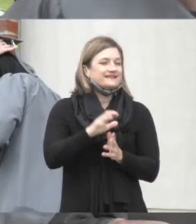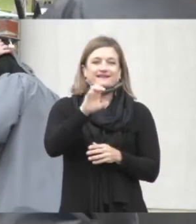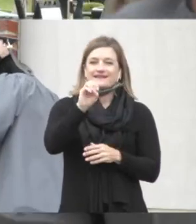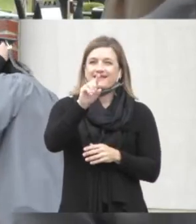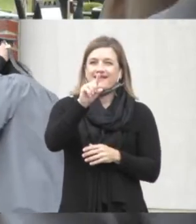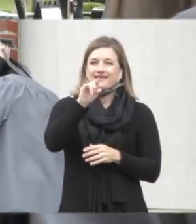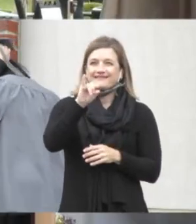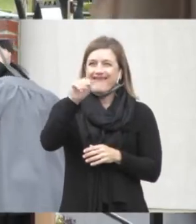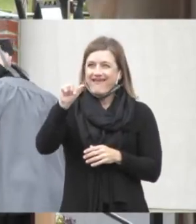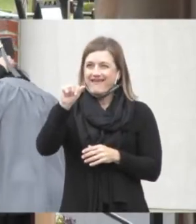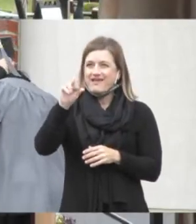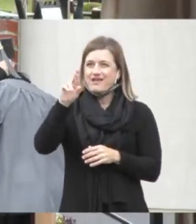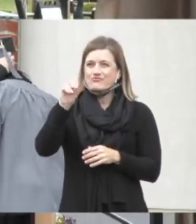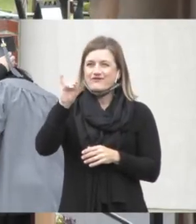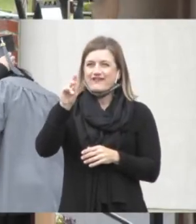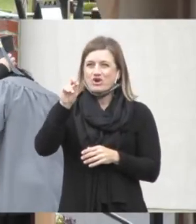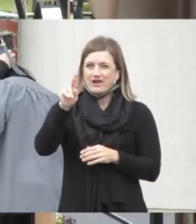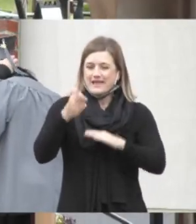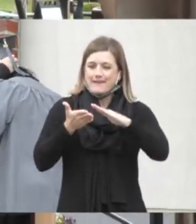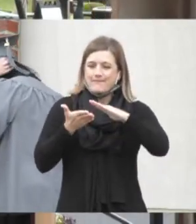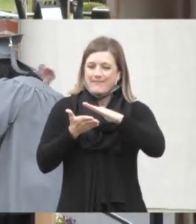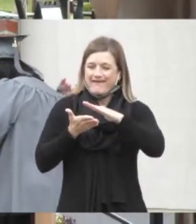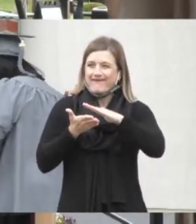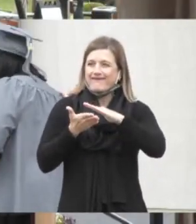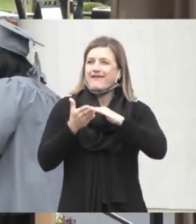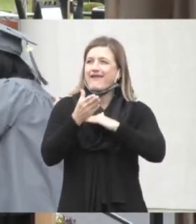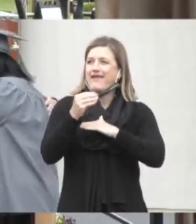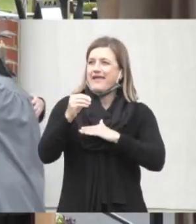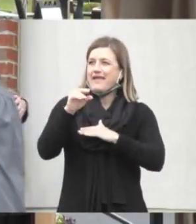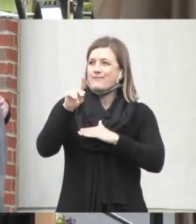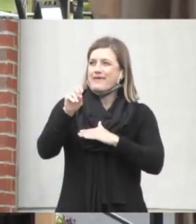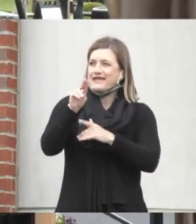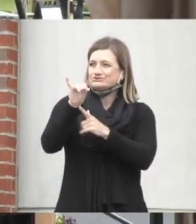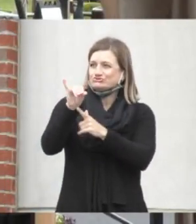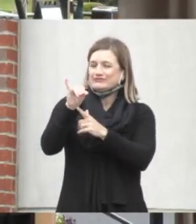Aaliyah Rivera, baking and pastry arts.